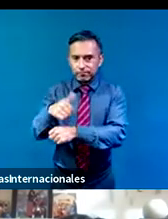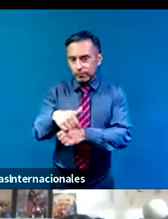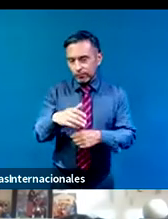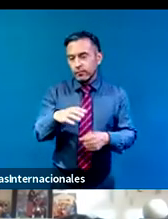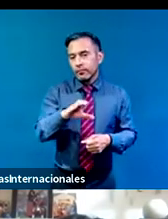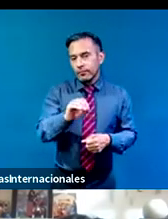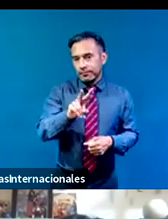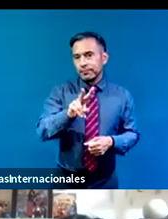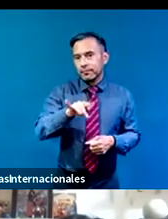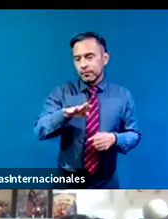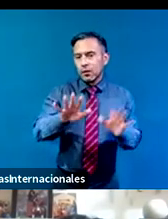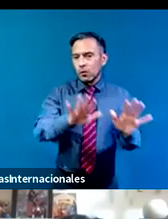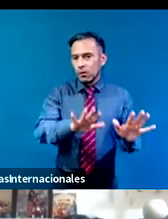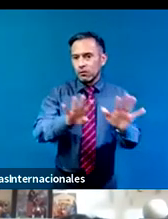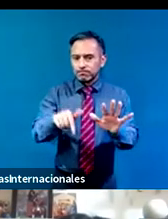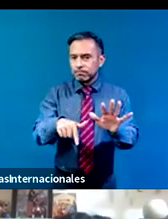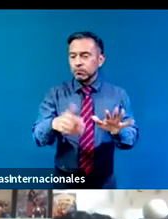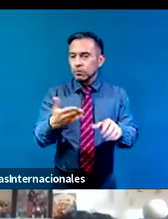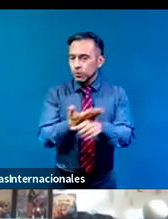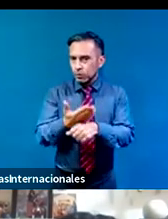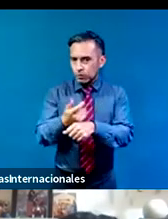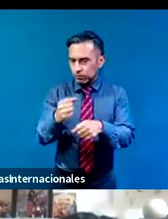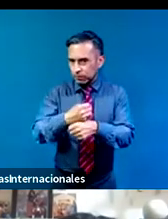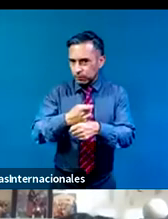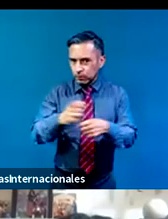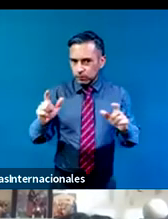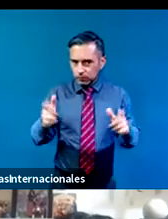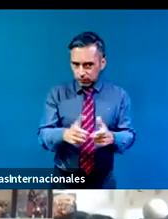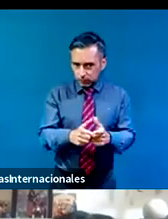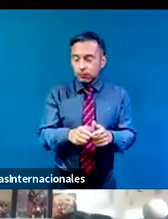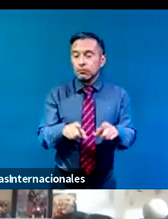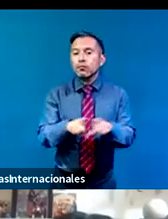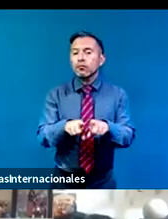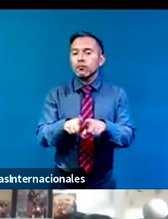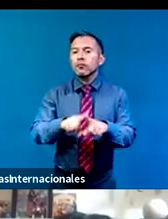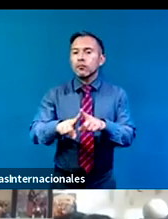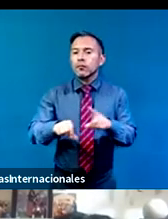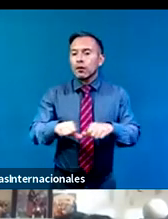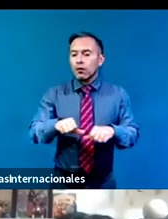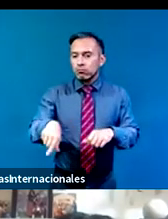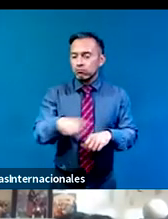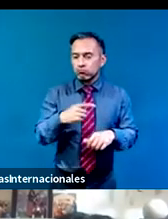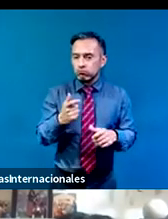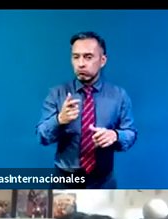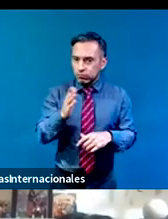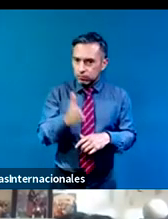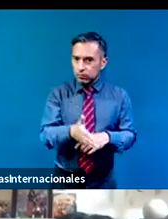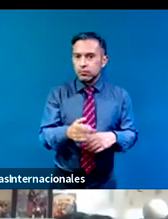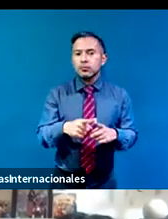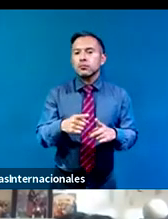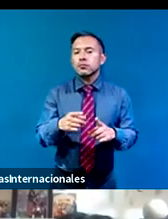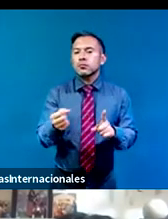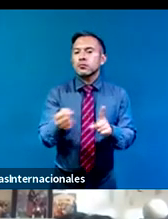reduced. Even informal activities have been seriously affected. Gender violence rages.